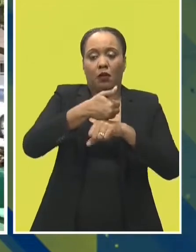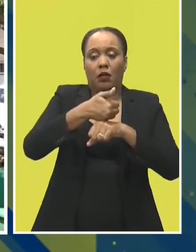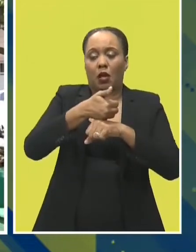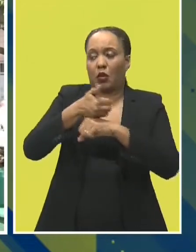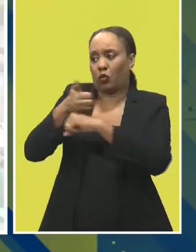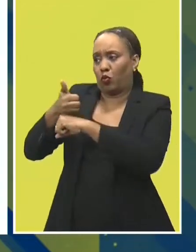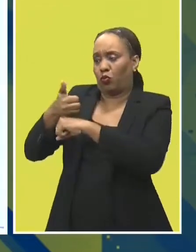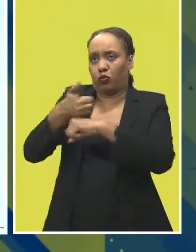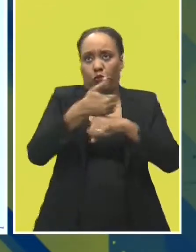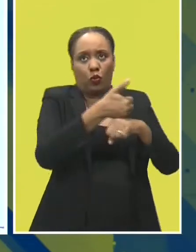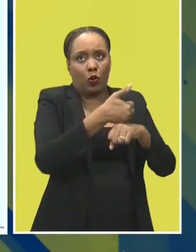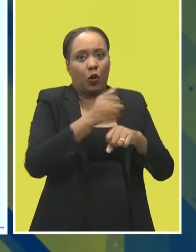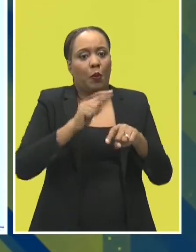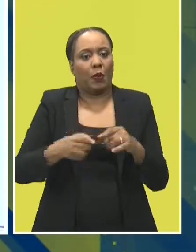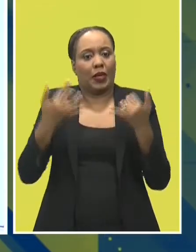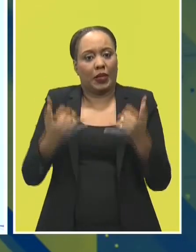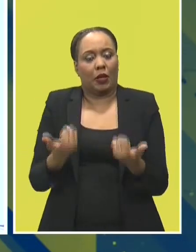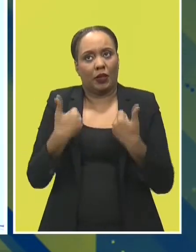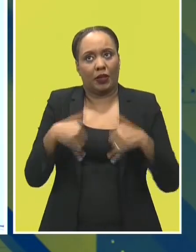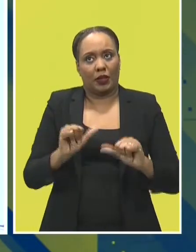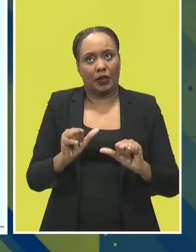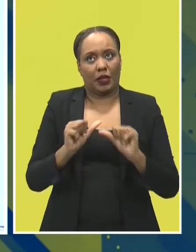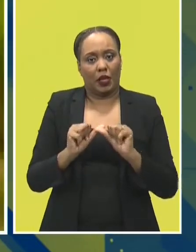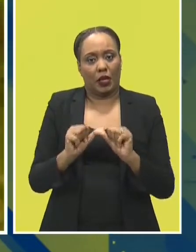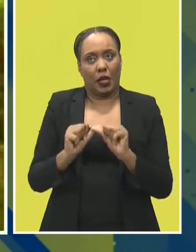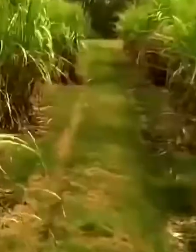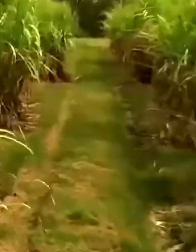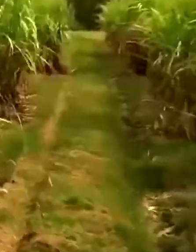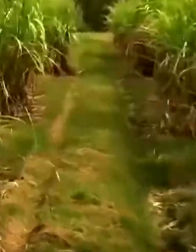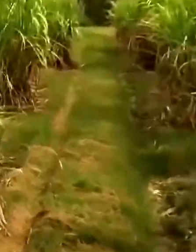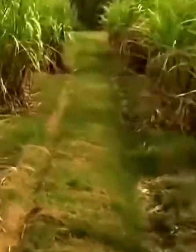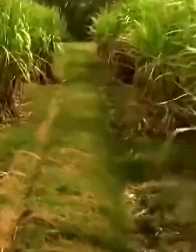stands in Bridgetown. Oh, Lord Nelson.